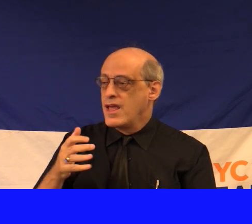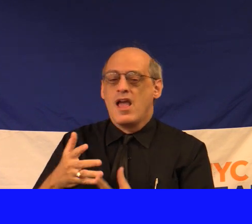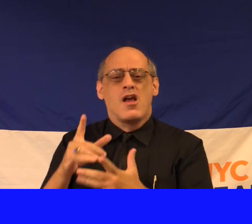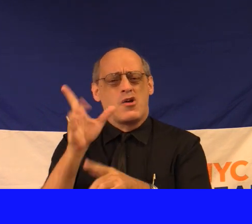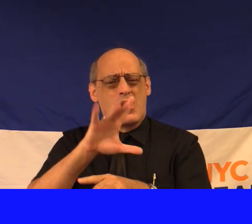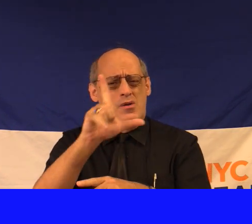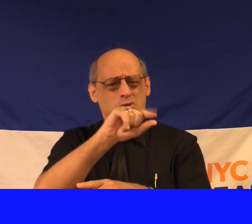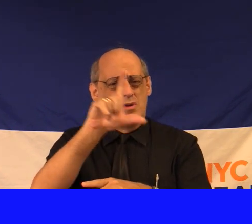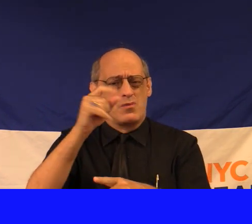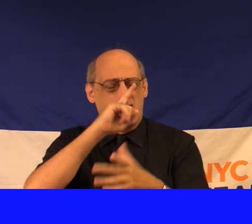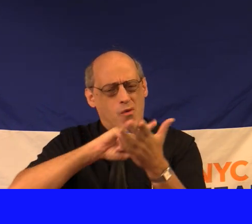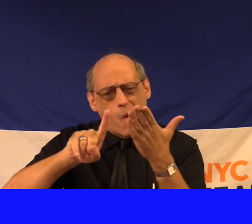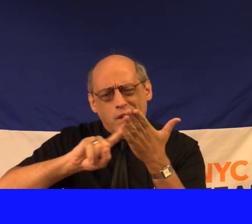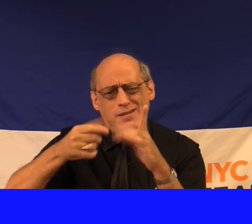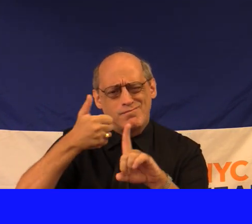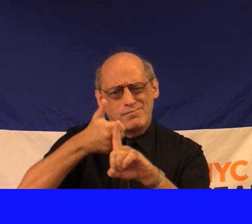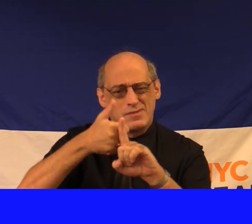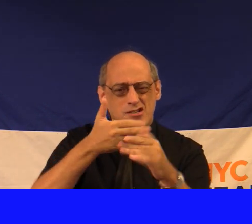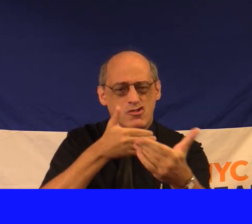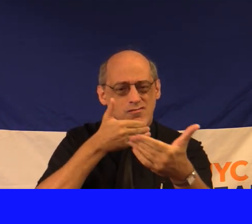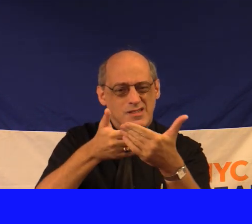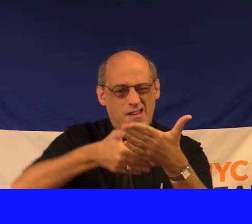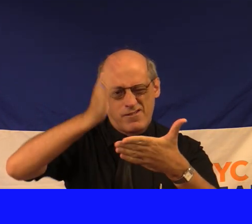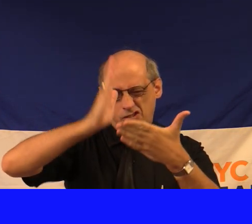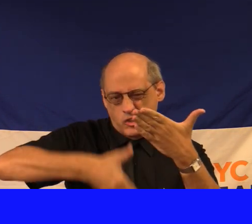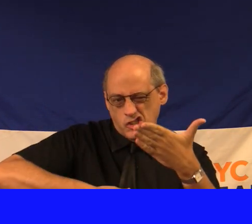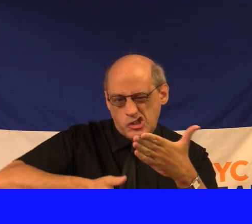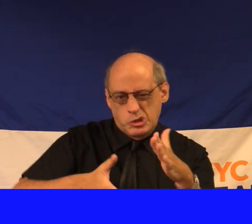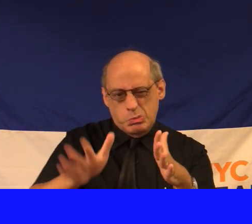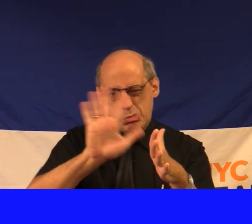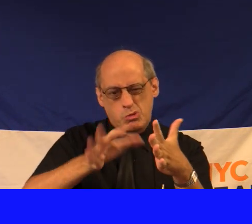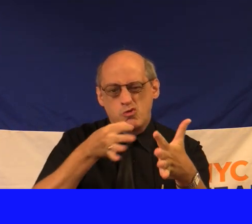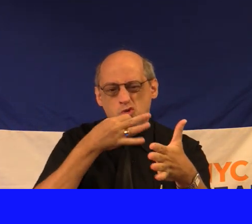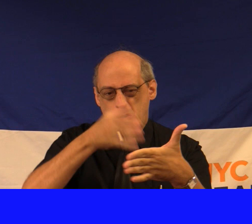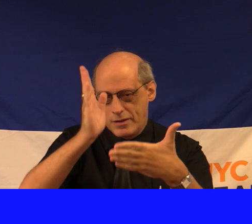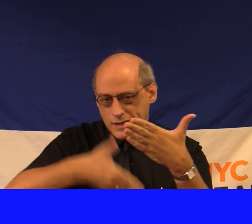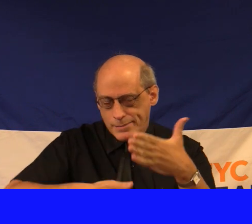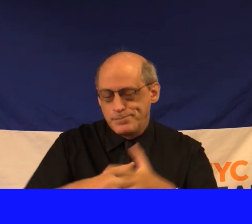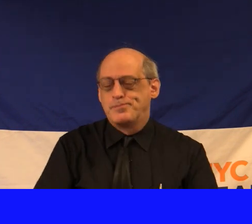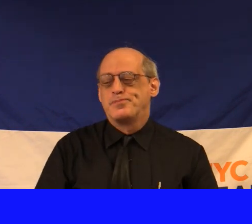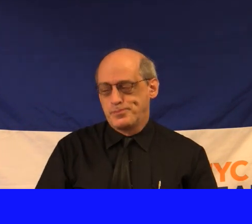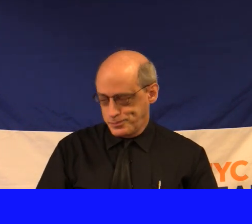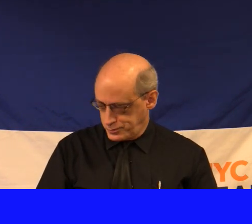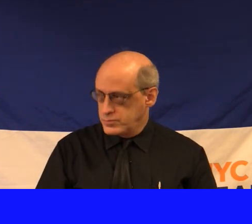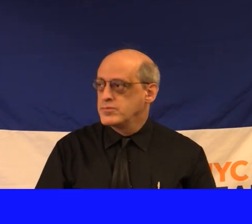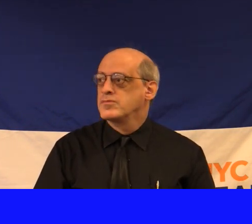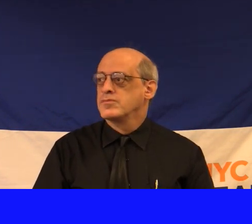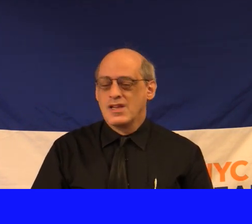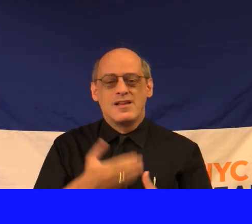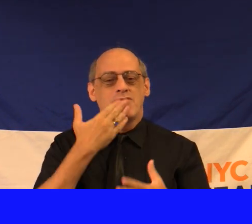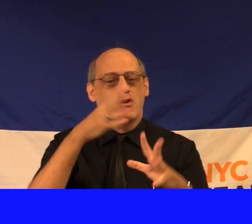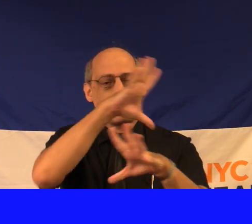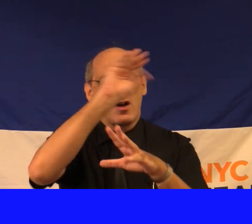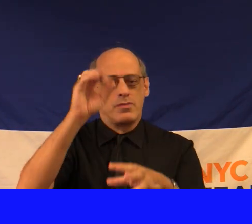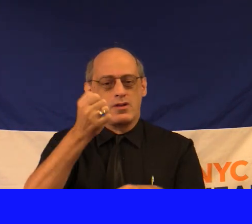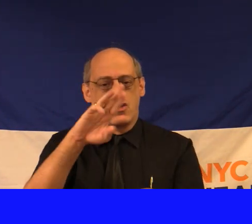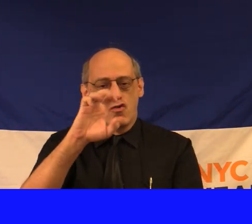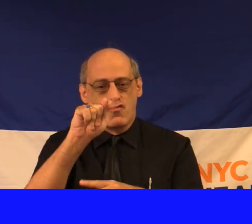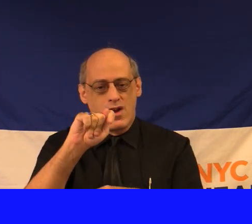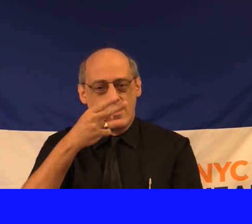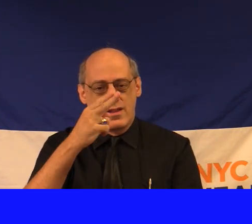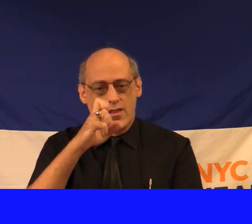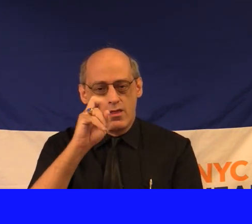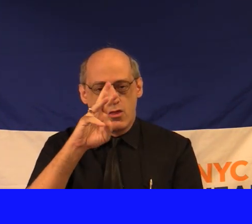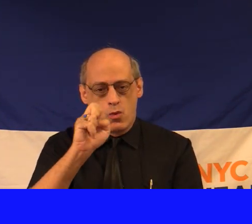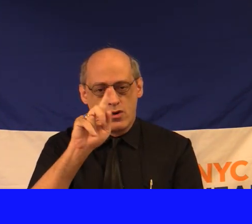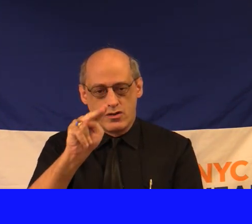2020 audit is near completion, essentially complete, by our auditors Grant Thornton. They are presented